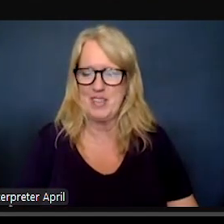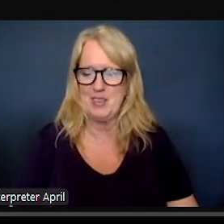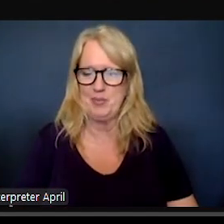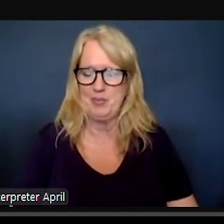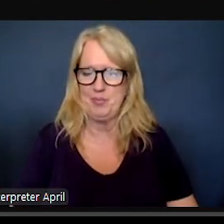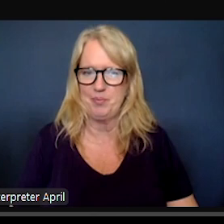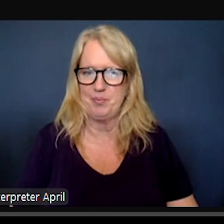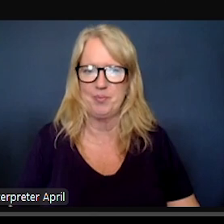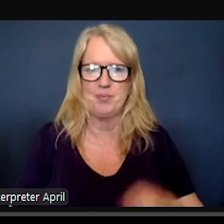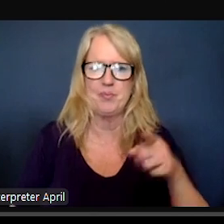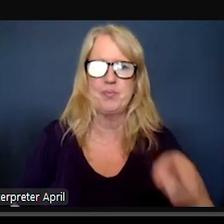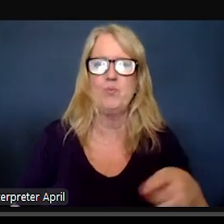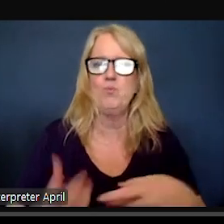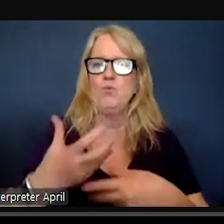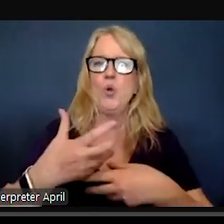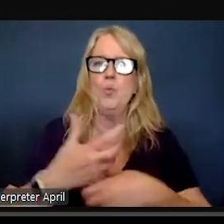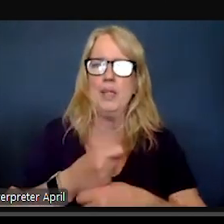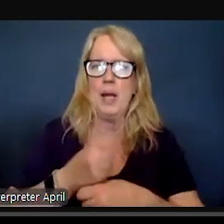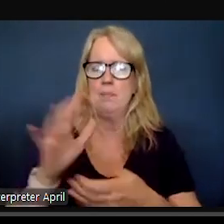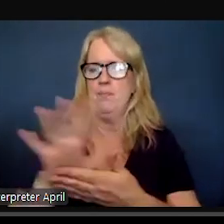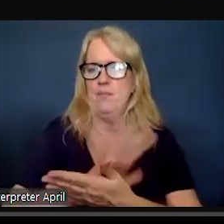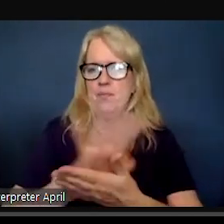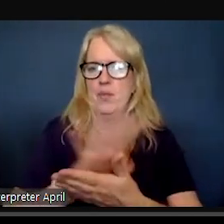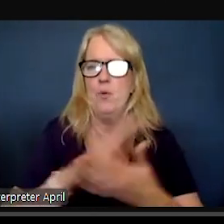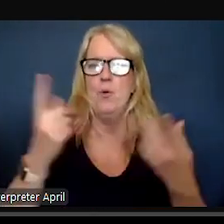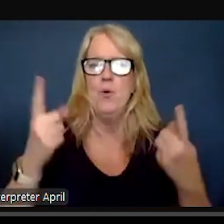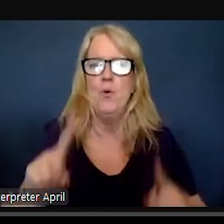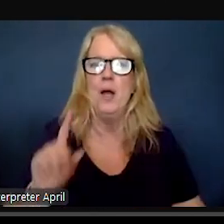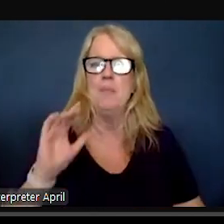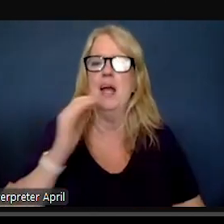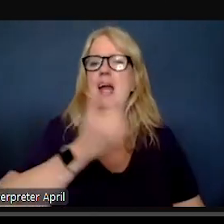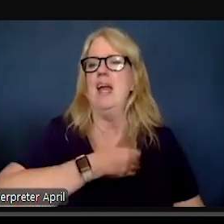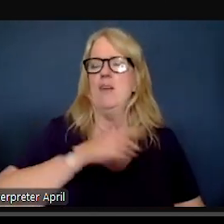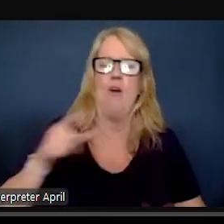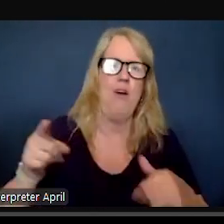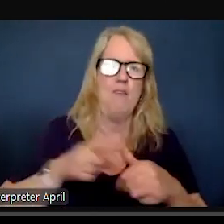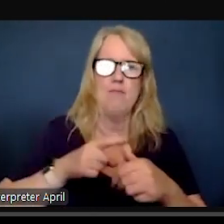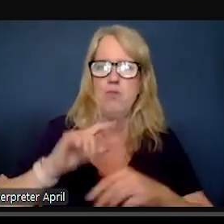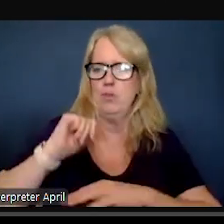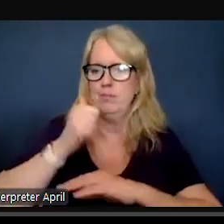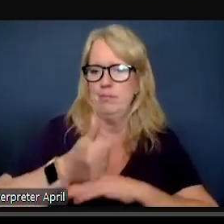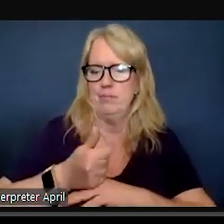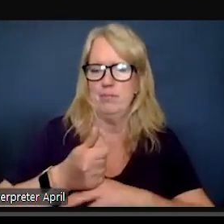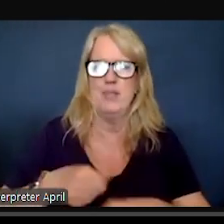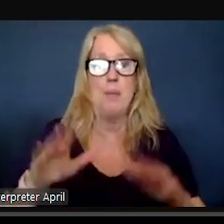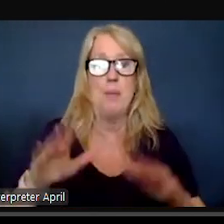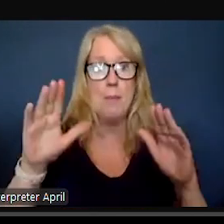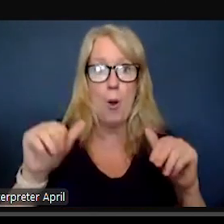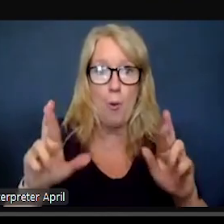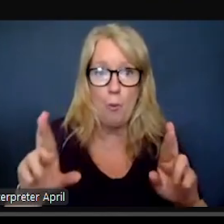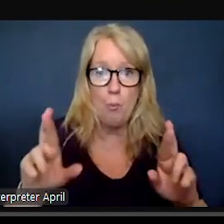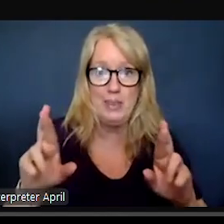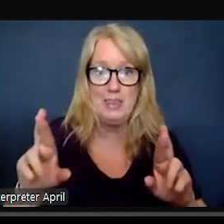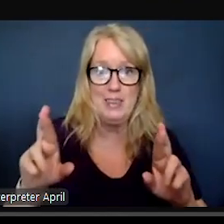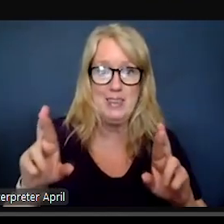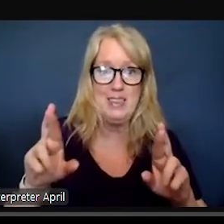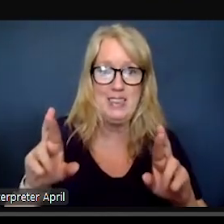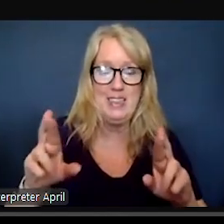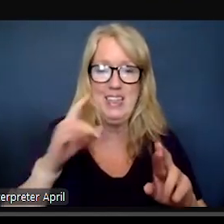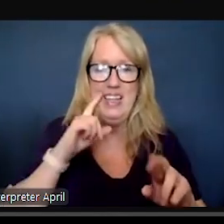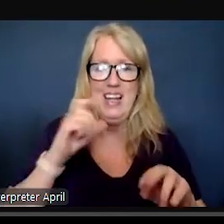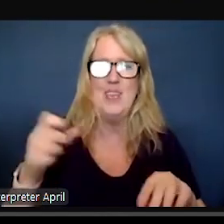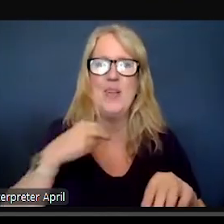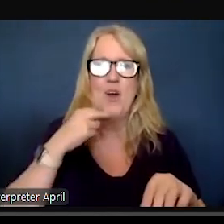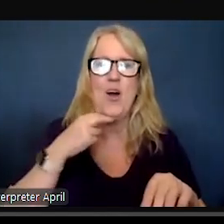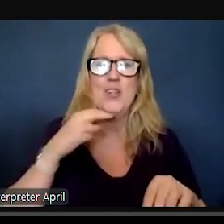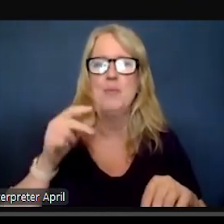We just have a little recap video about what happened in our inaugural year. I'm hoping it'll play and that the volume will work,